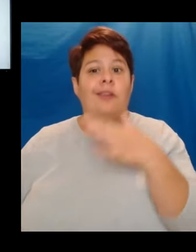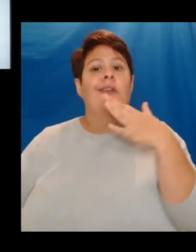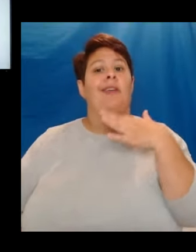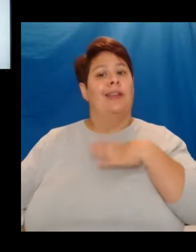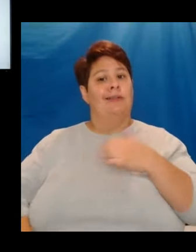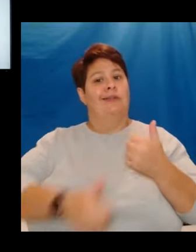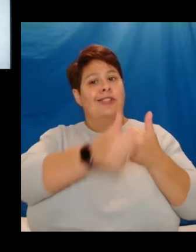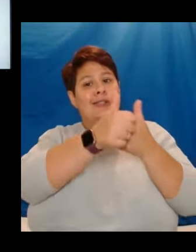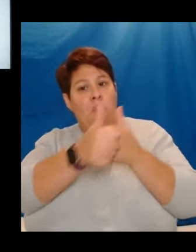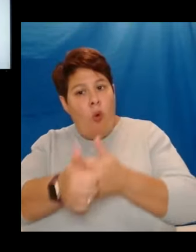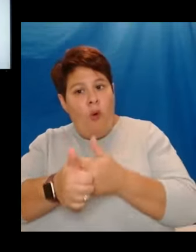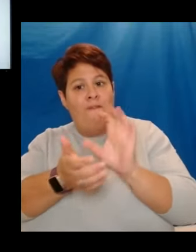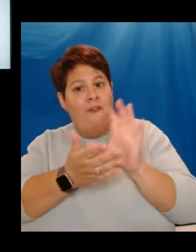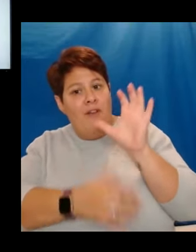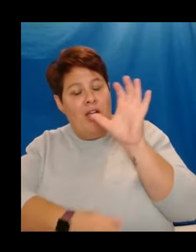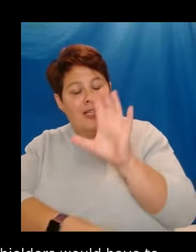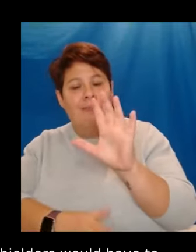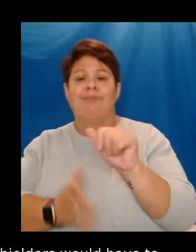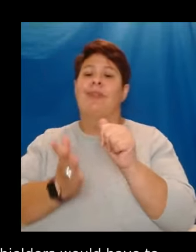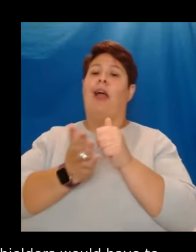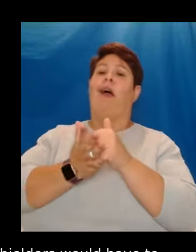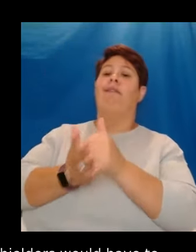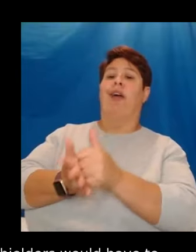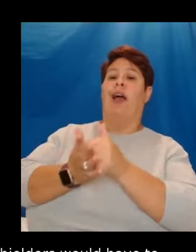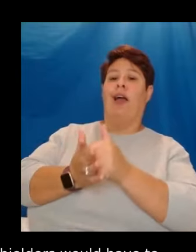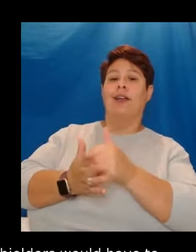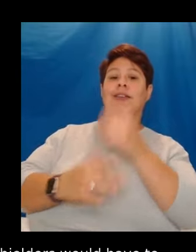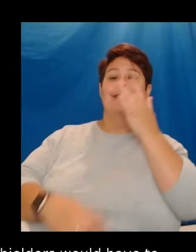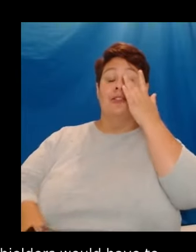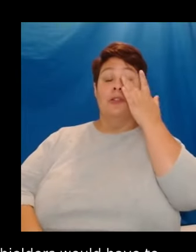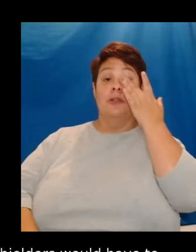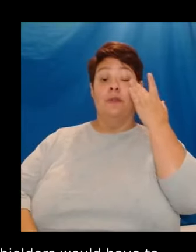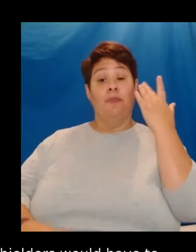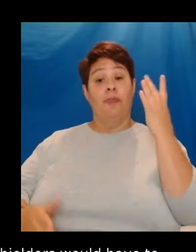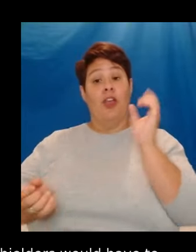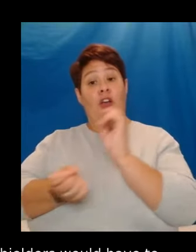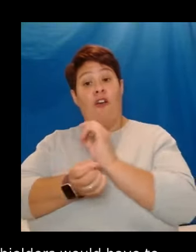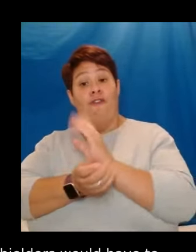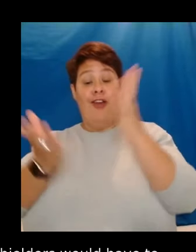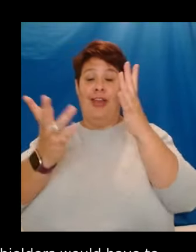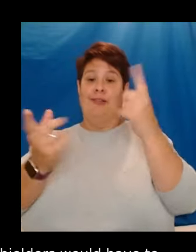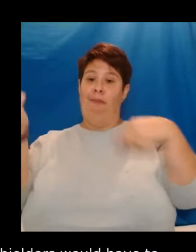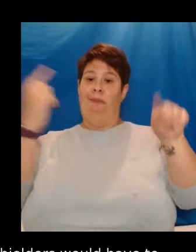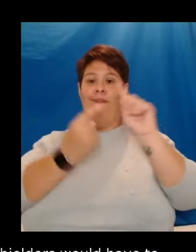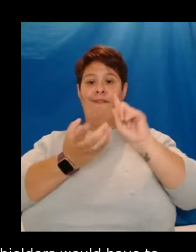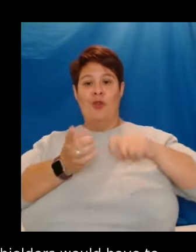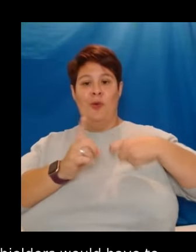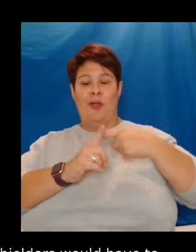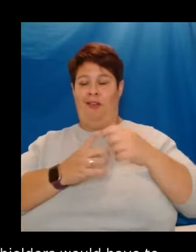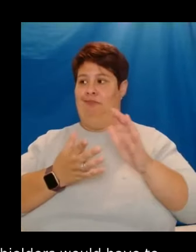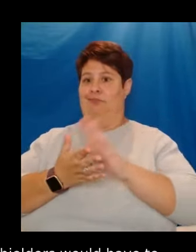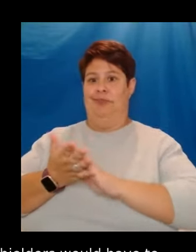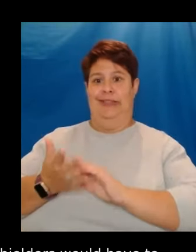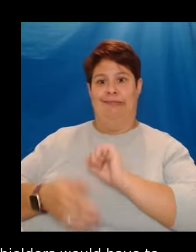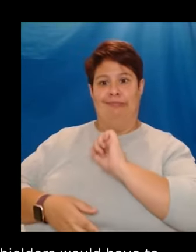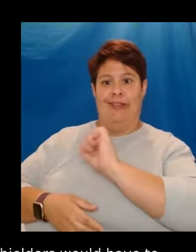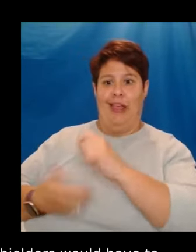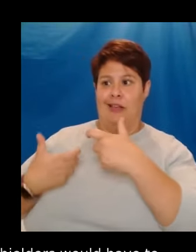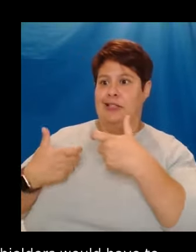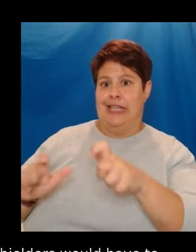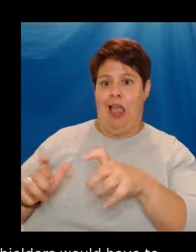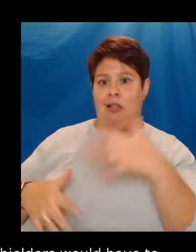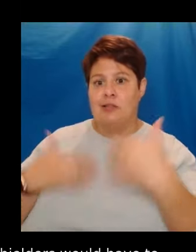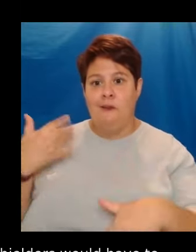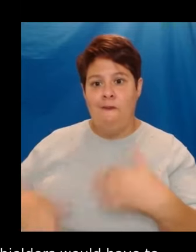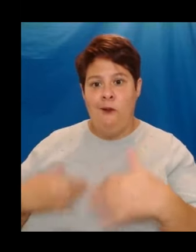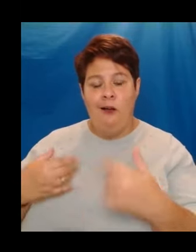in terms of funds advised. Freedom for the country has come at their cost. The